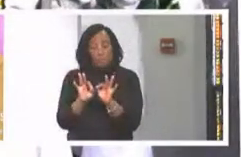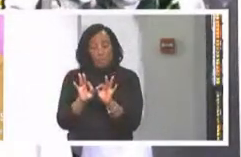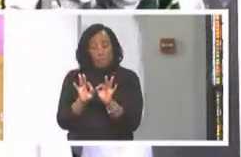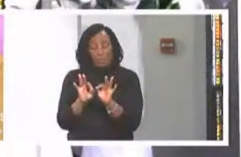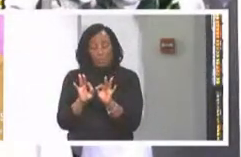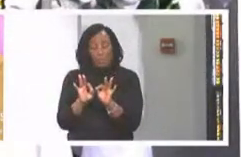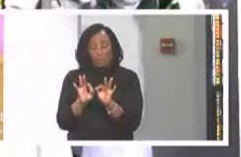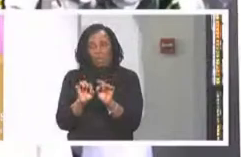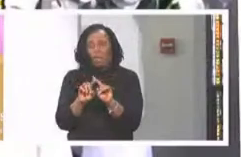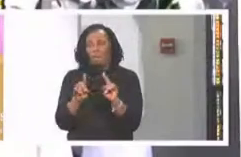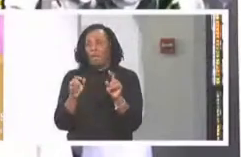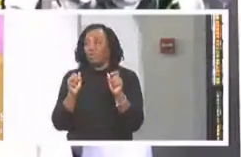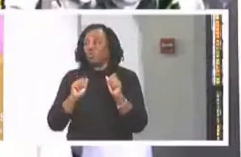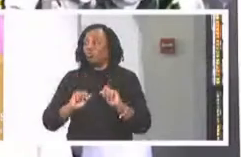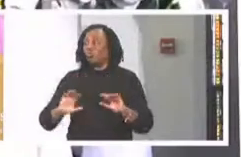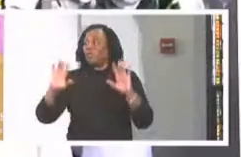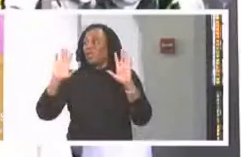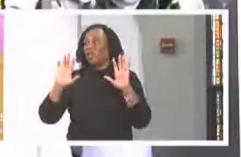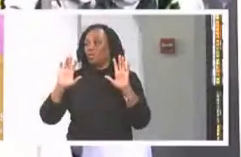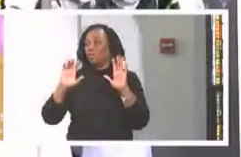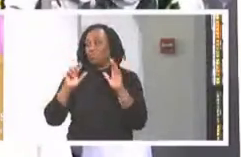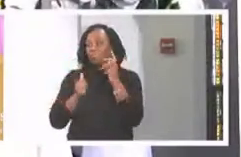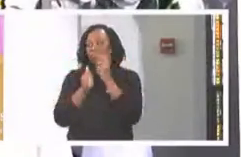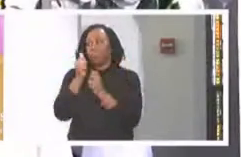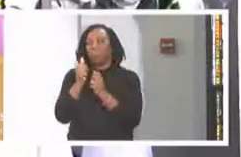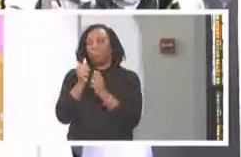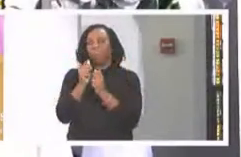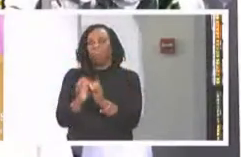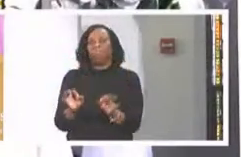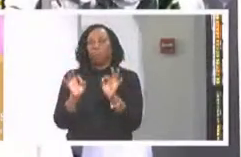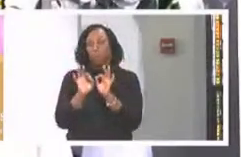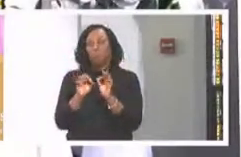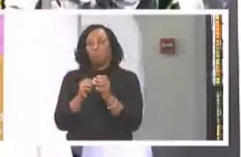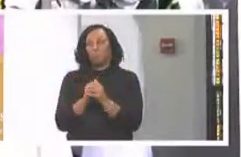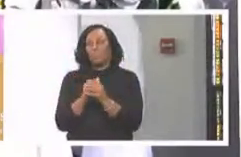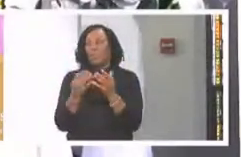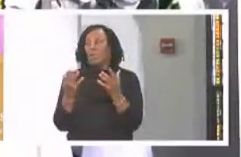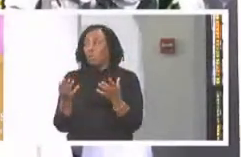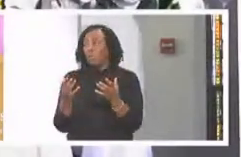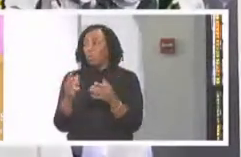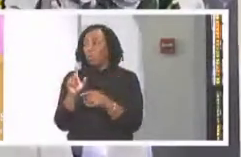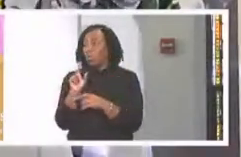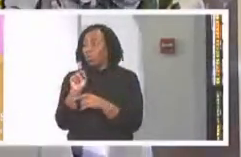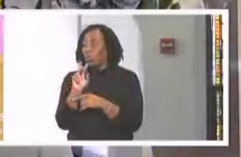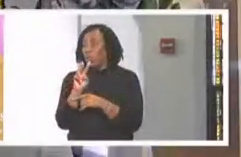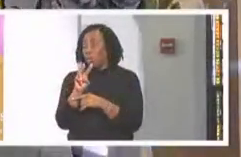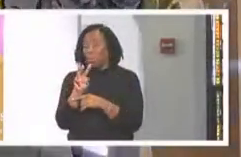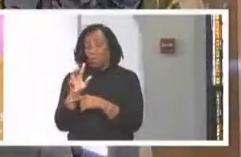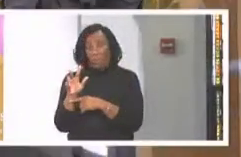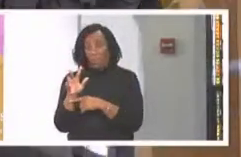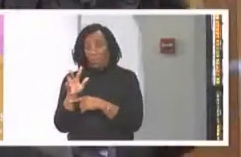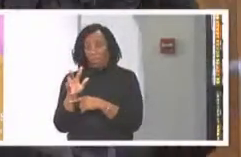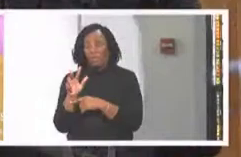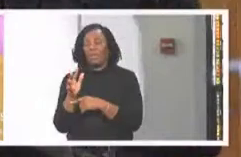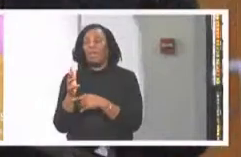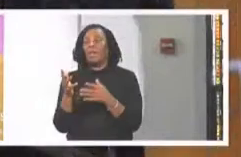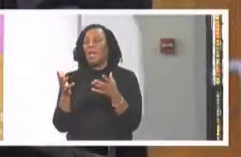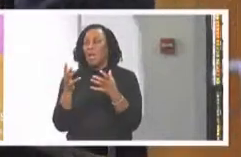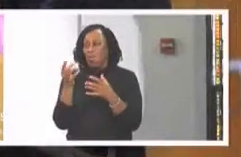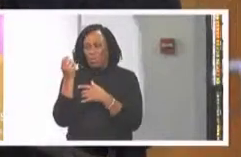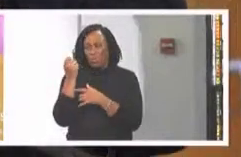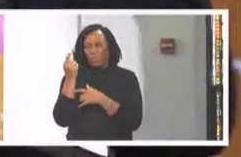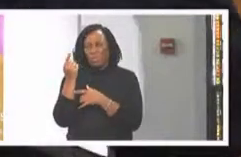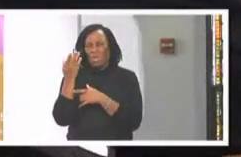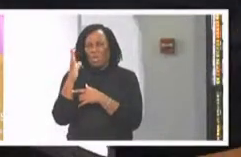Surrendering is the main meal. So in 2023, I want you to understand that God has